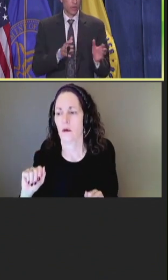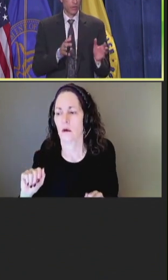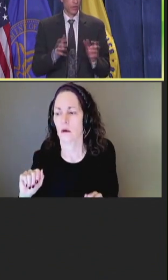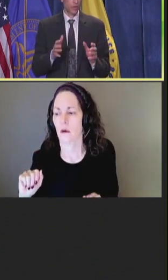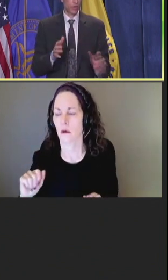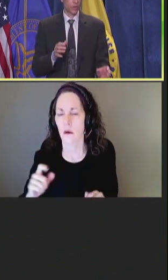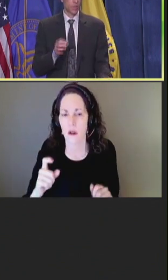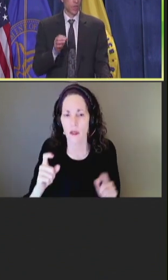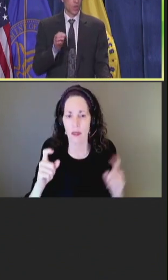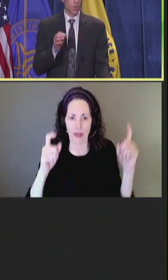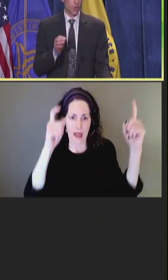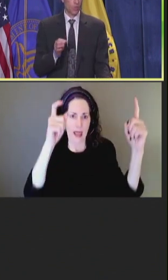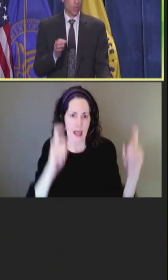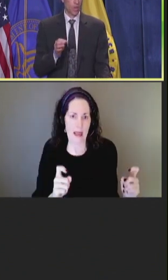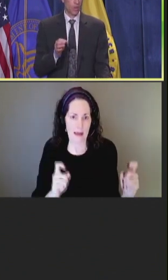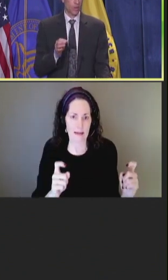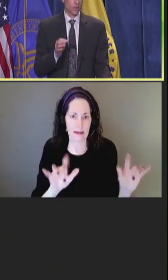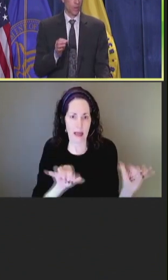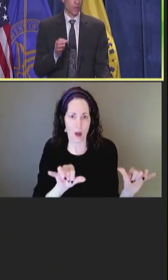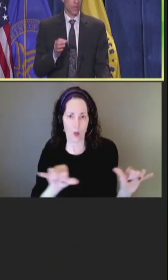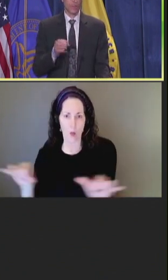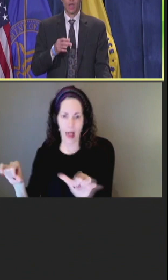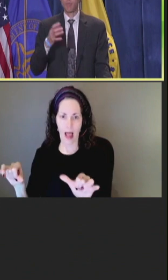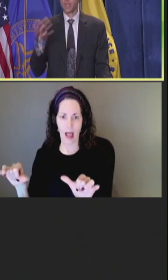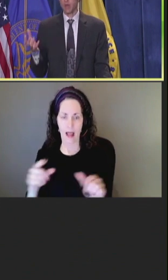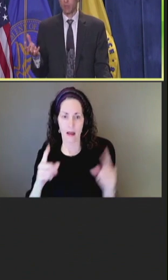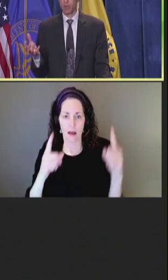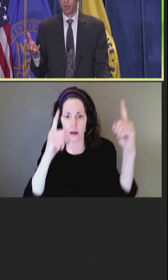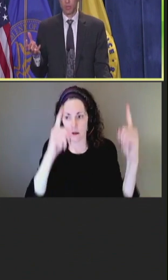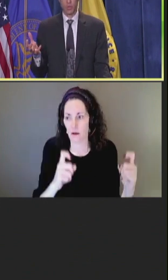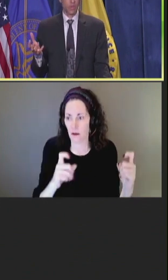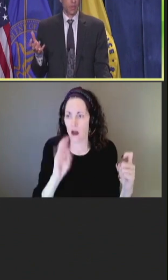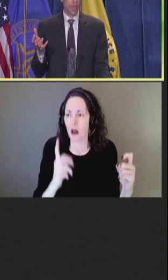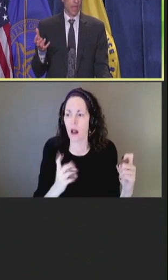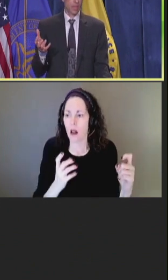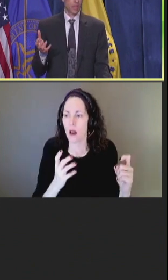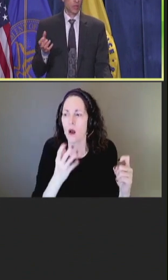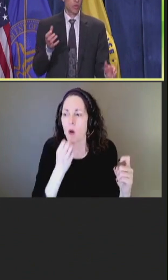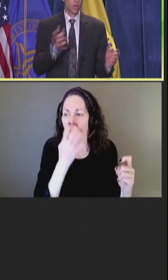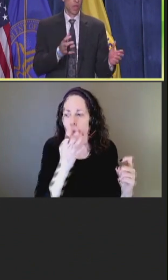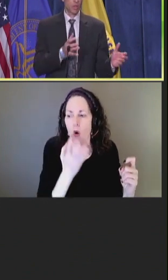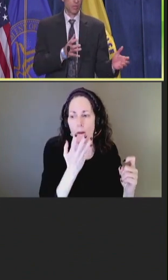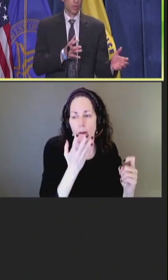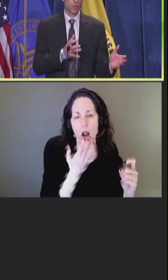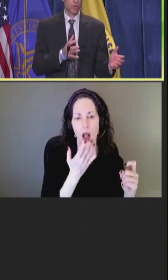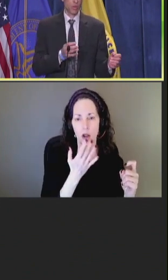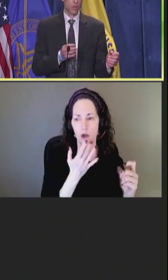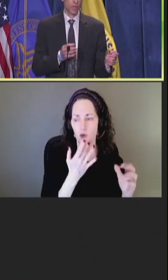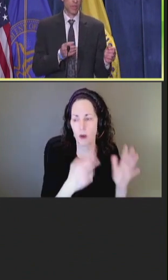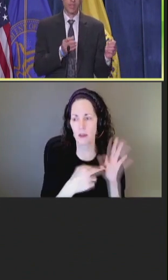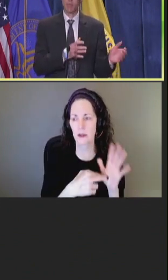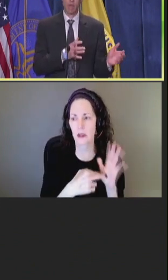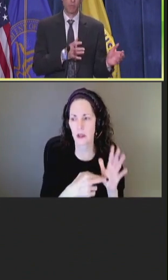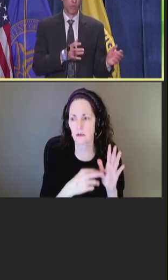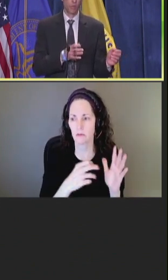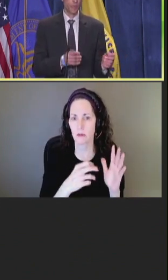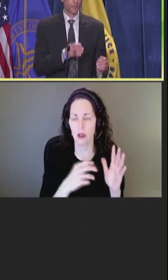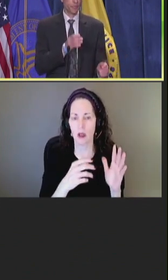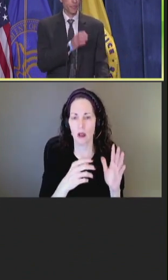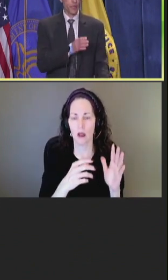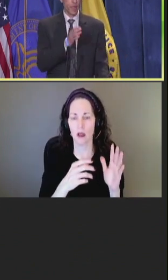the different groups. Warm colors represent the opposite arm group, and the cool colors, blues, represent the same arm